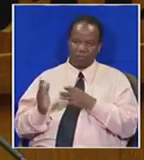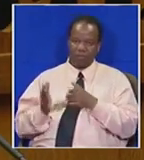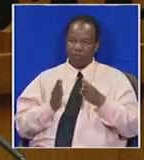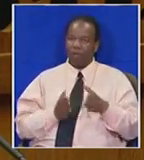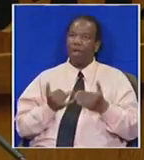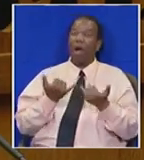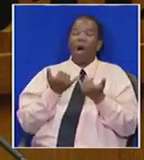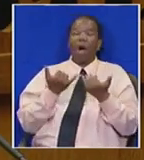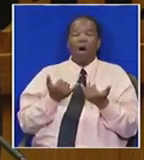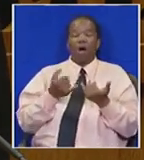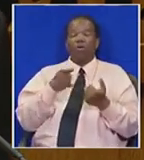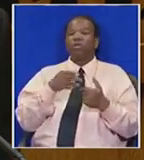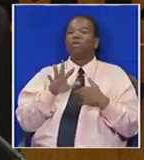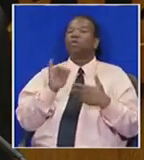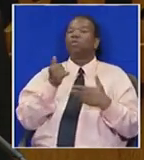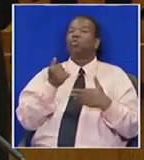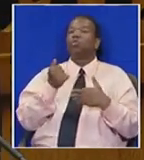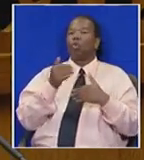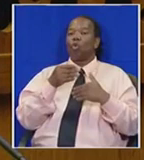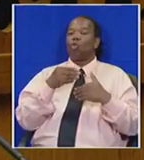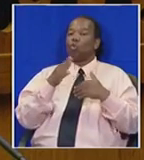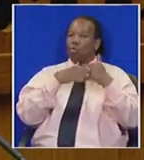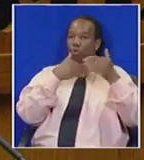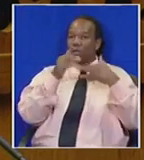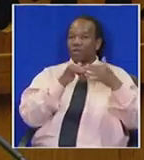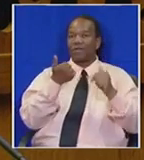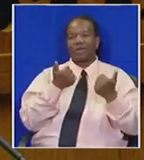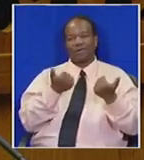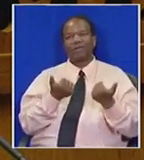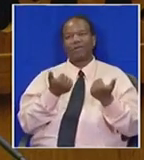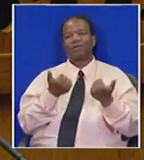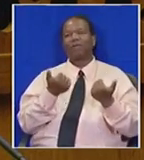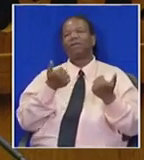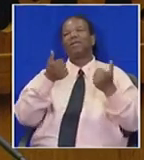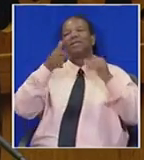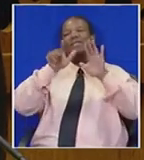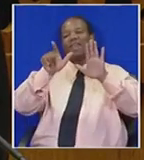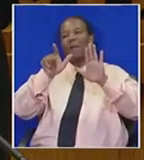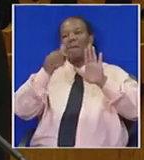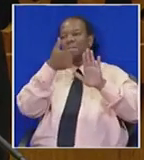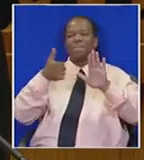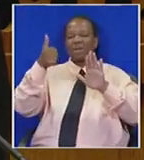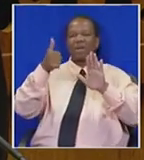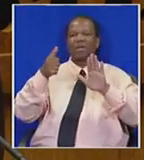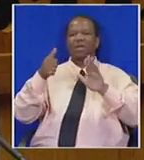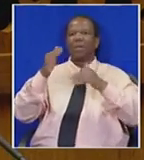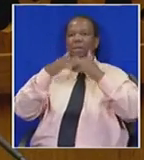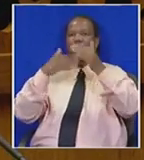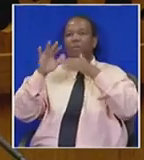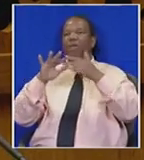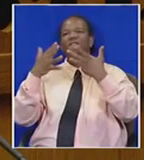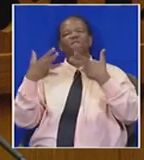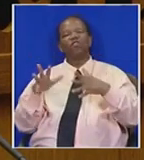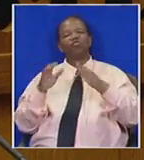construction industry, 5 of the top 7 construction companies, Mr. President, will complete partnership